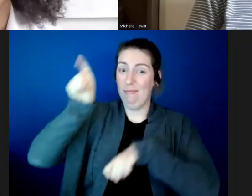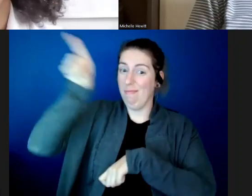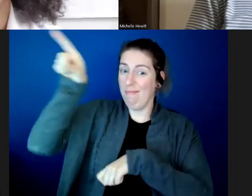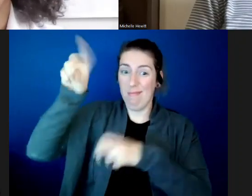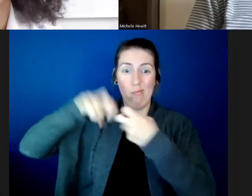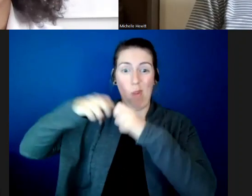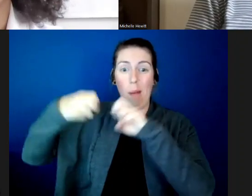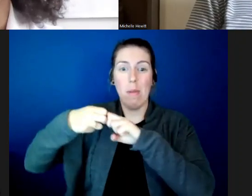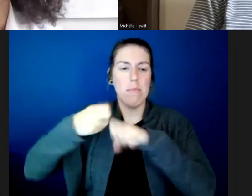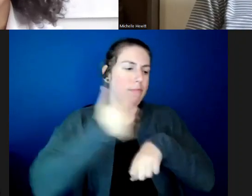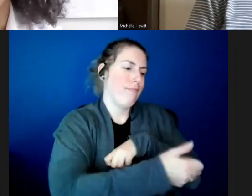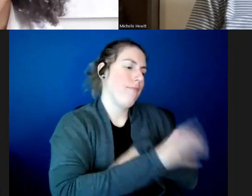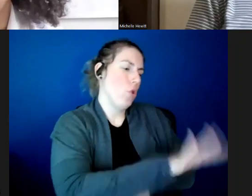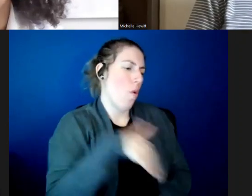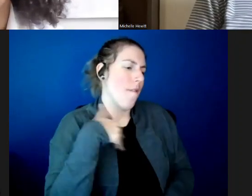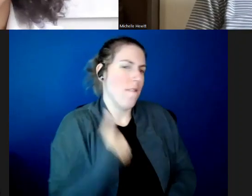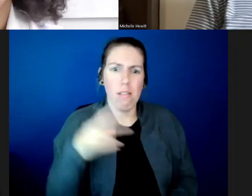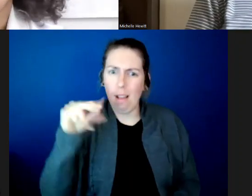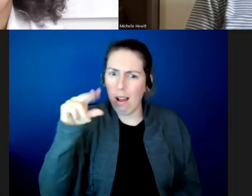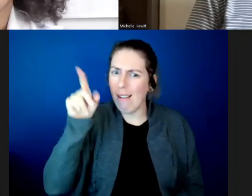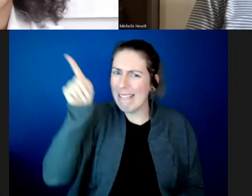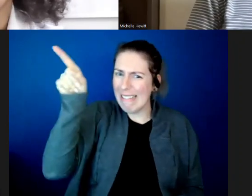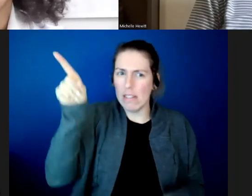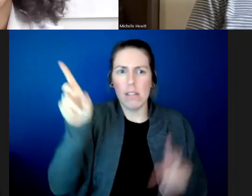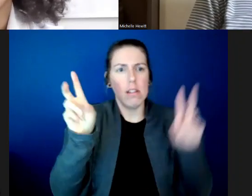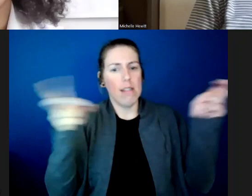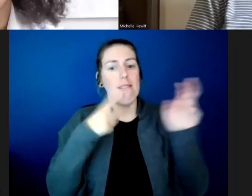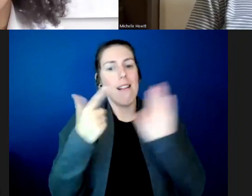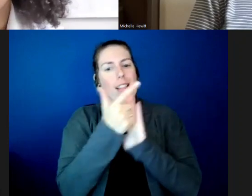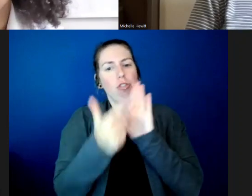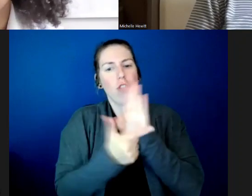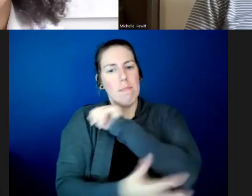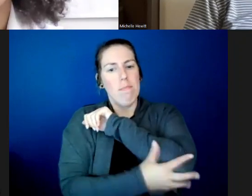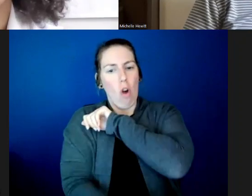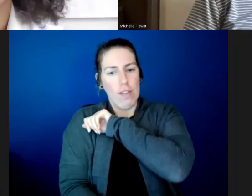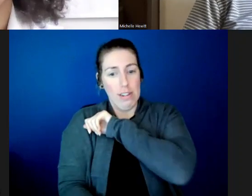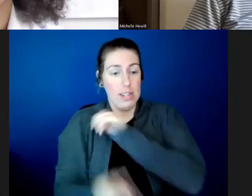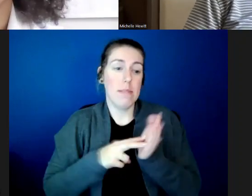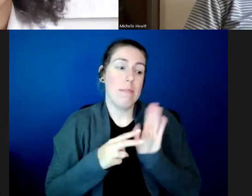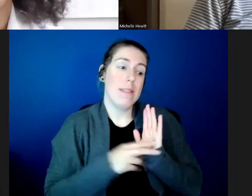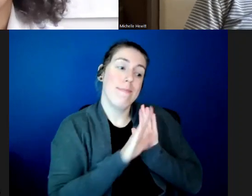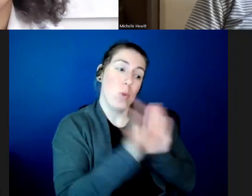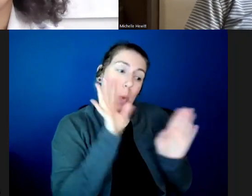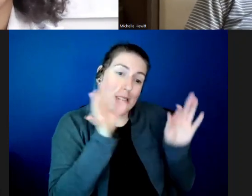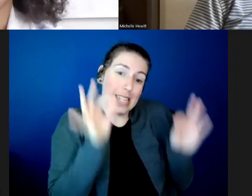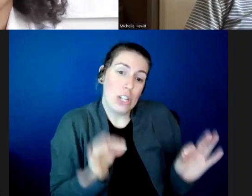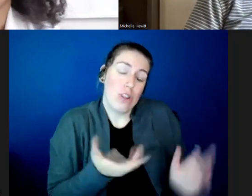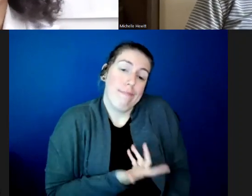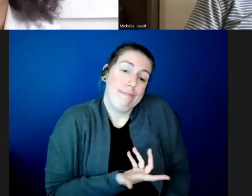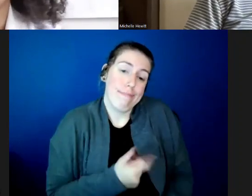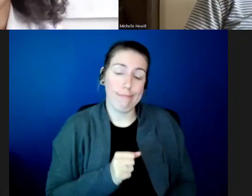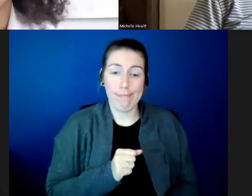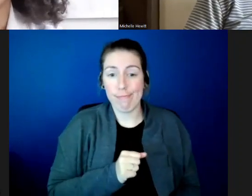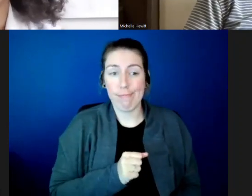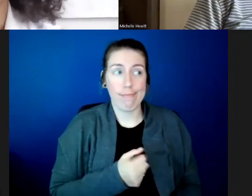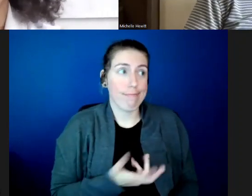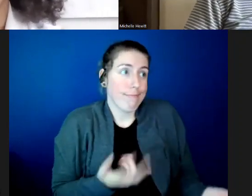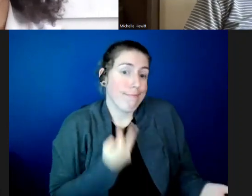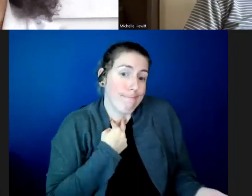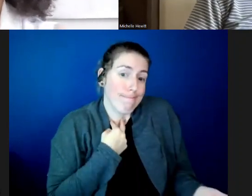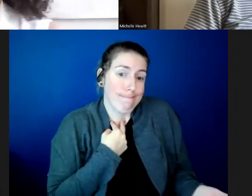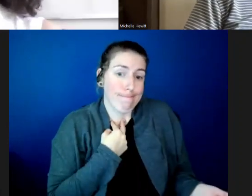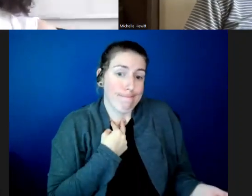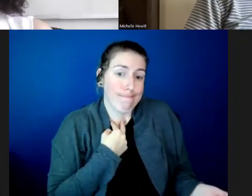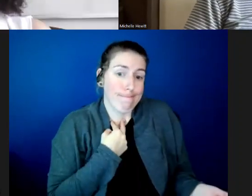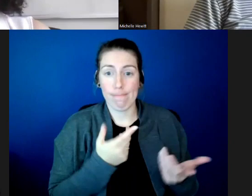the beginning, Michelle, of legislating poverty, that this is a choice that BC government, and just maybe federally the Canadian government or